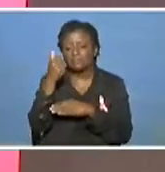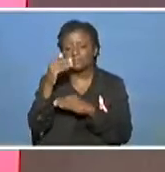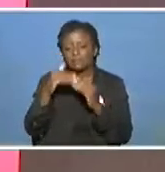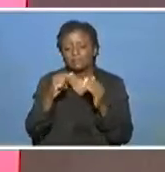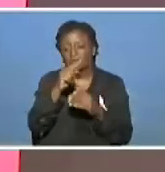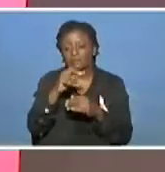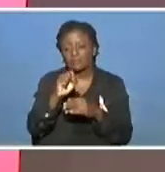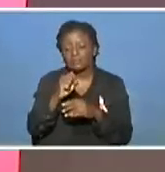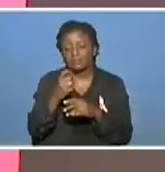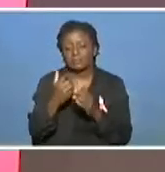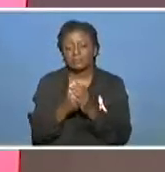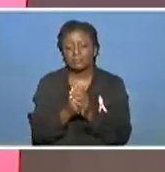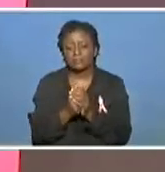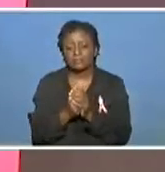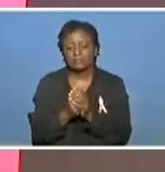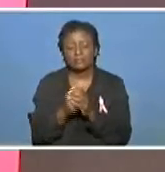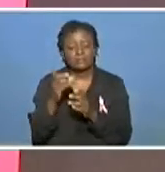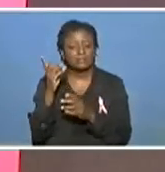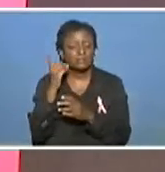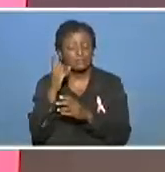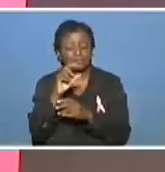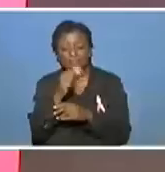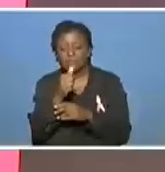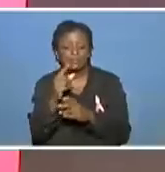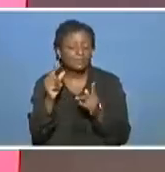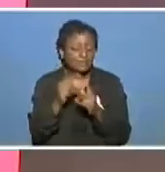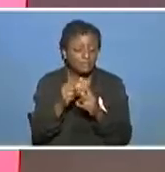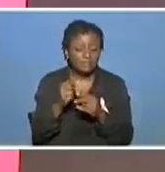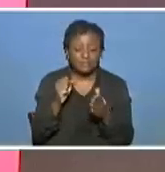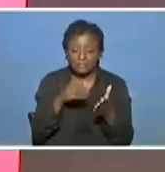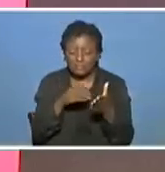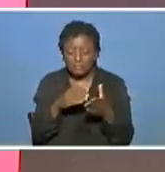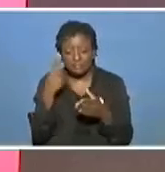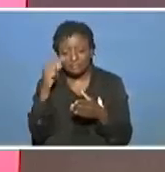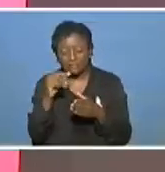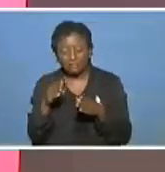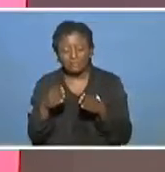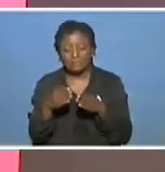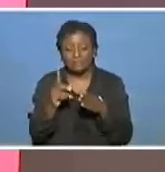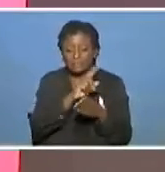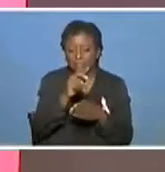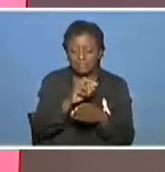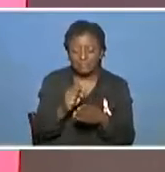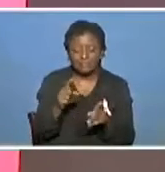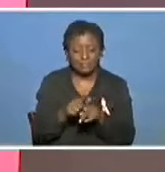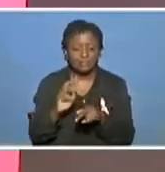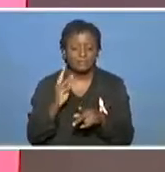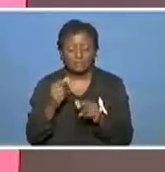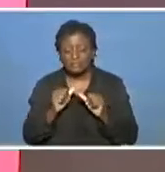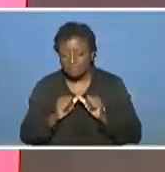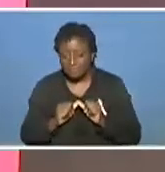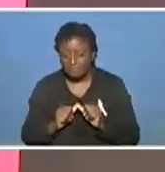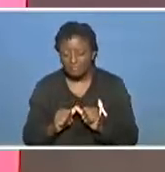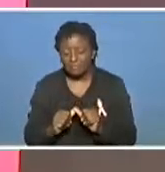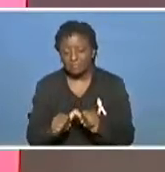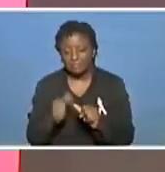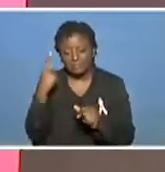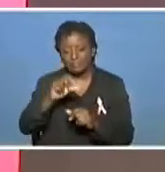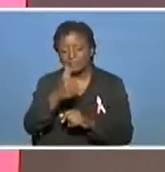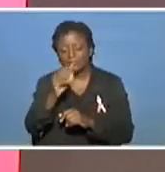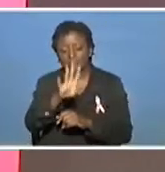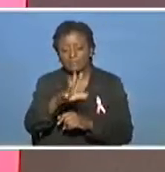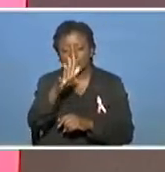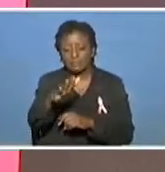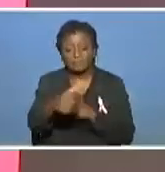than ZNS. Well, Debbie, any words of advice for the Broadcasting Corporation as we press ahead for another